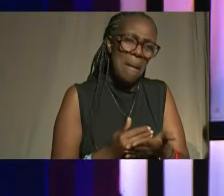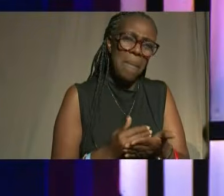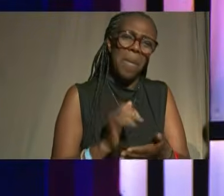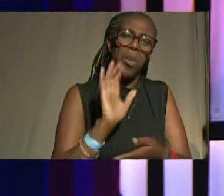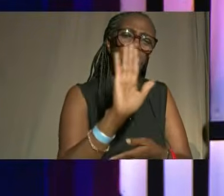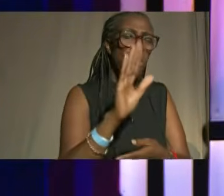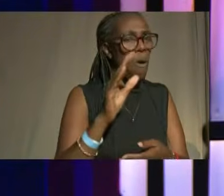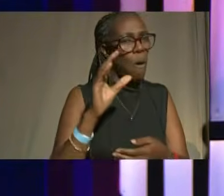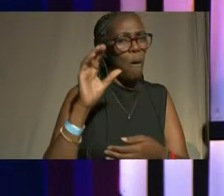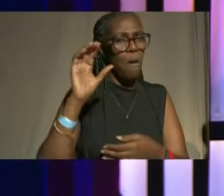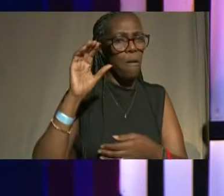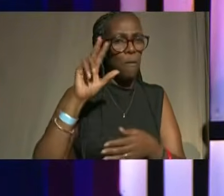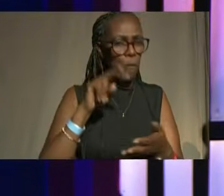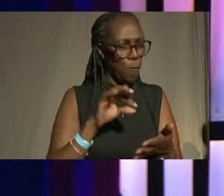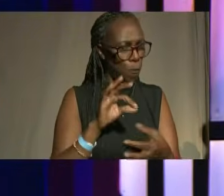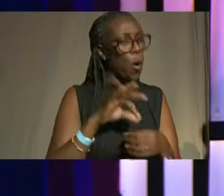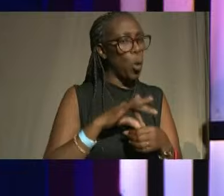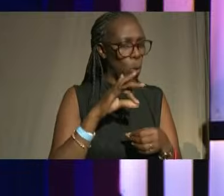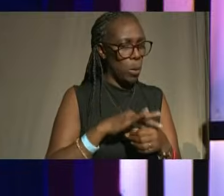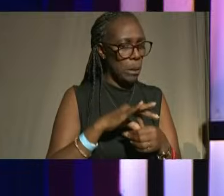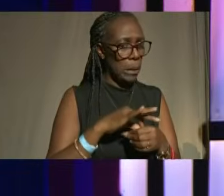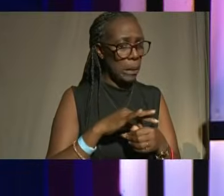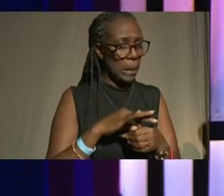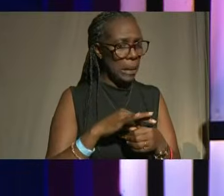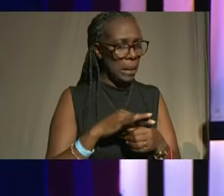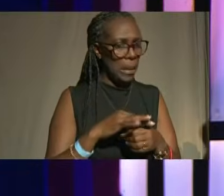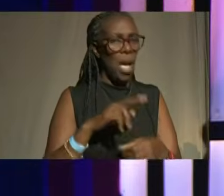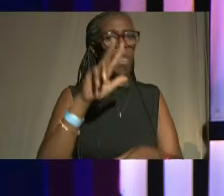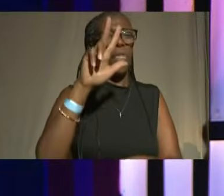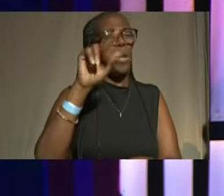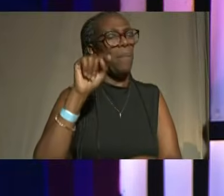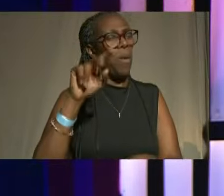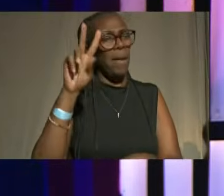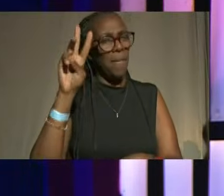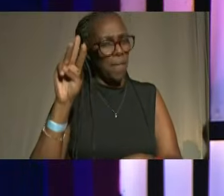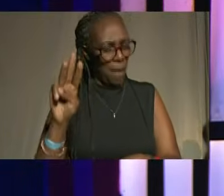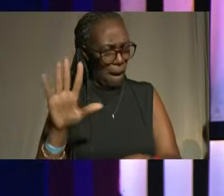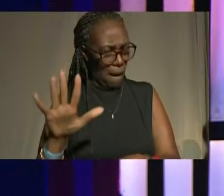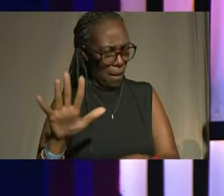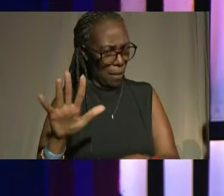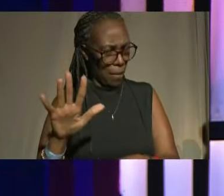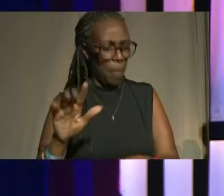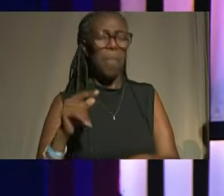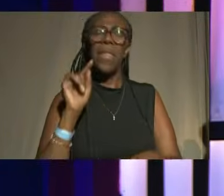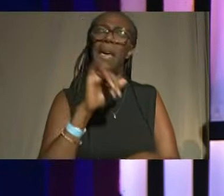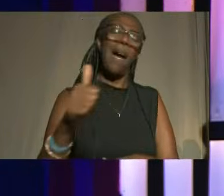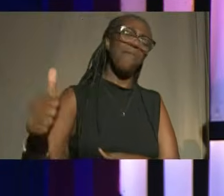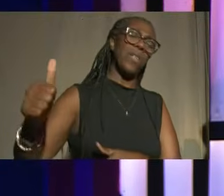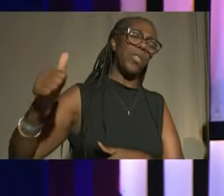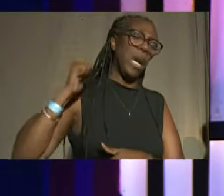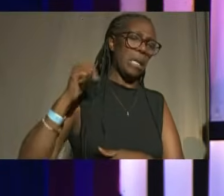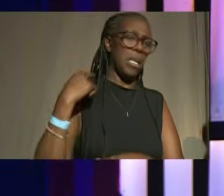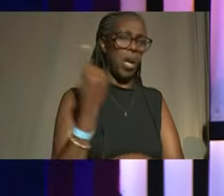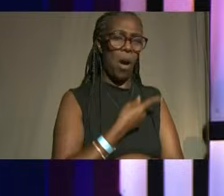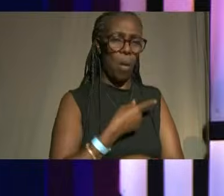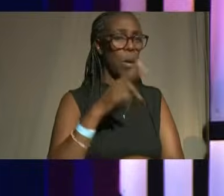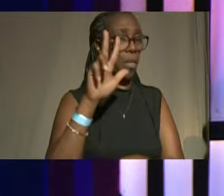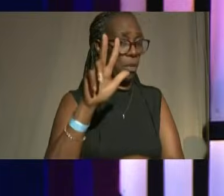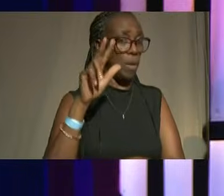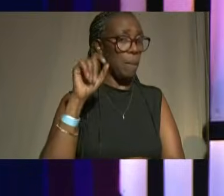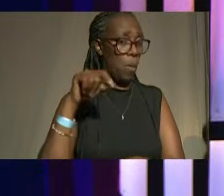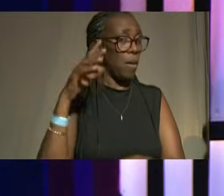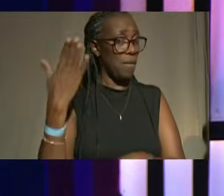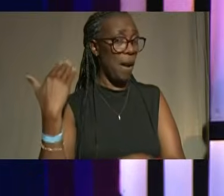our 1.5 when we started. They don't know how to get us there. We will get you there. We are about